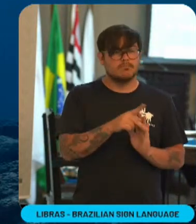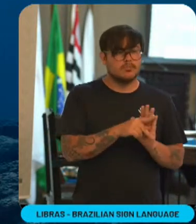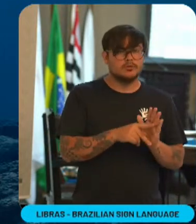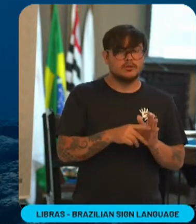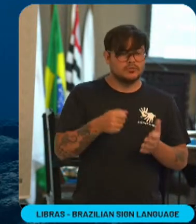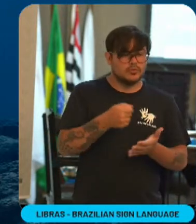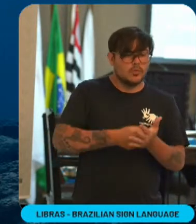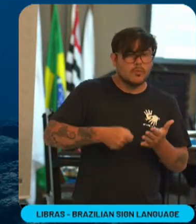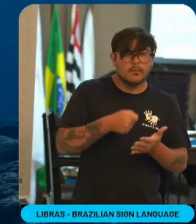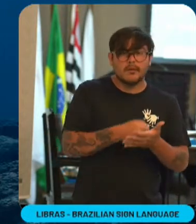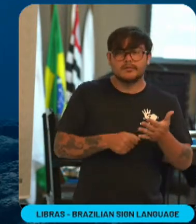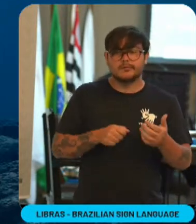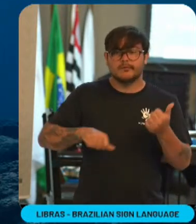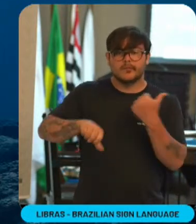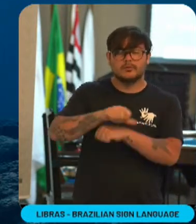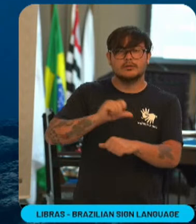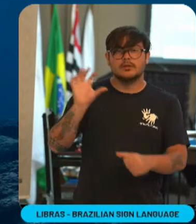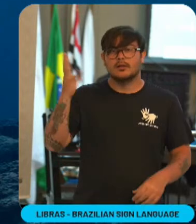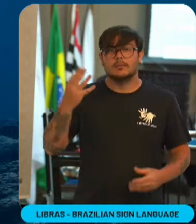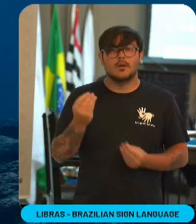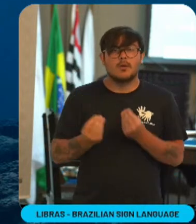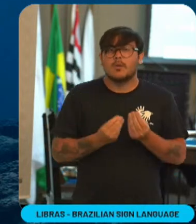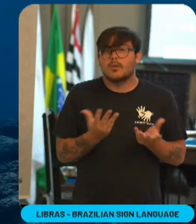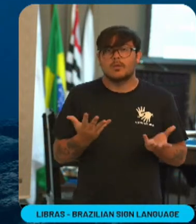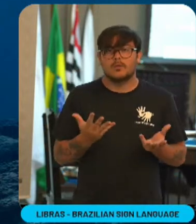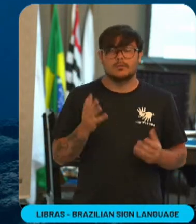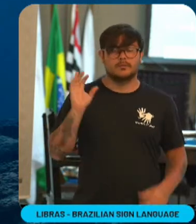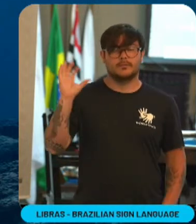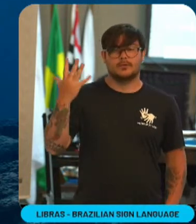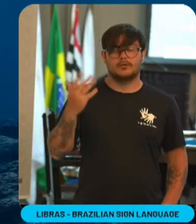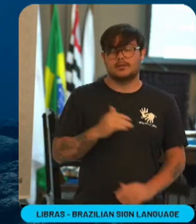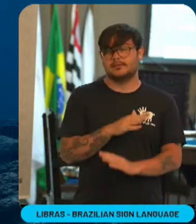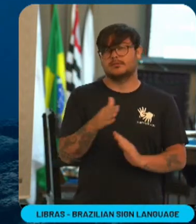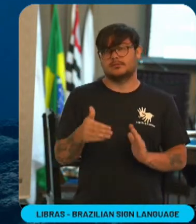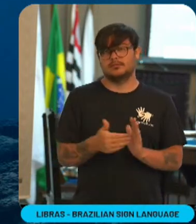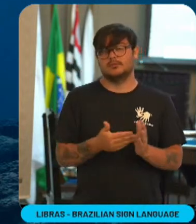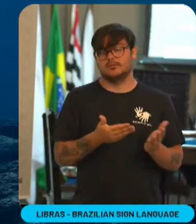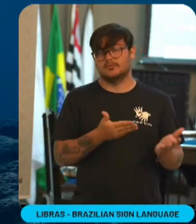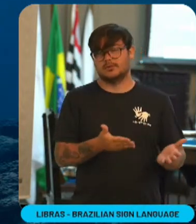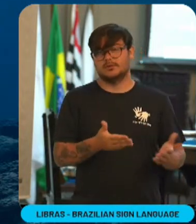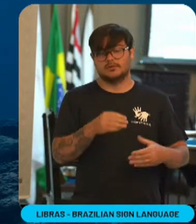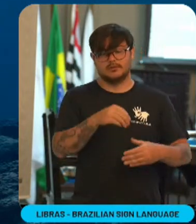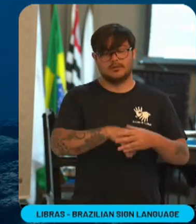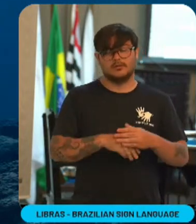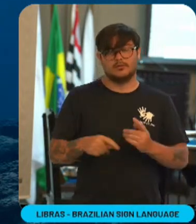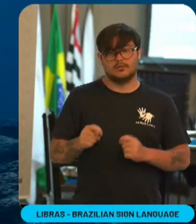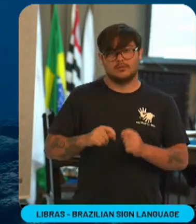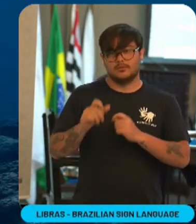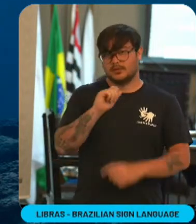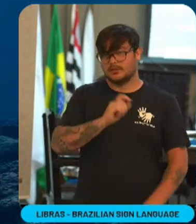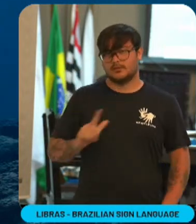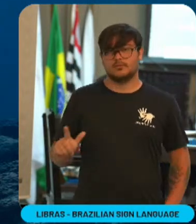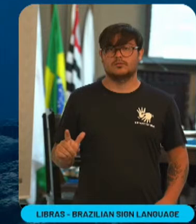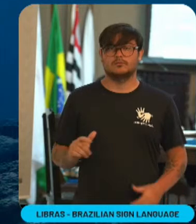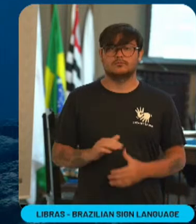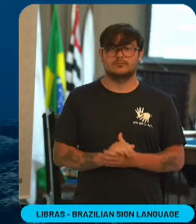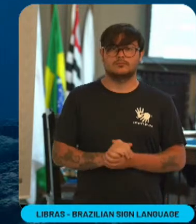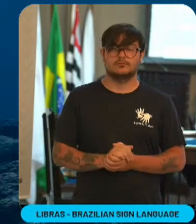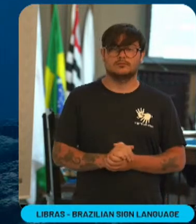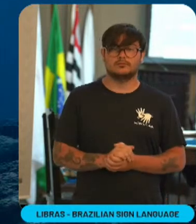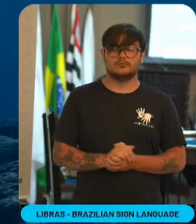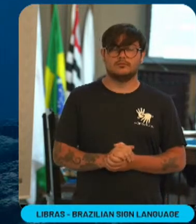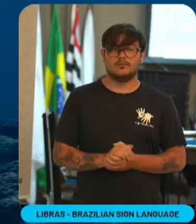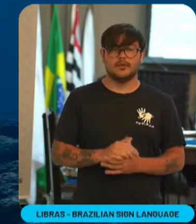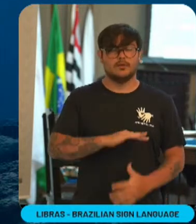with a plan to fight climate change. How does this work in practice? How is this relation to